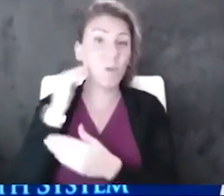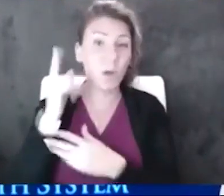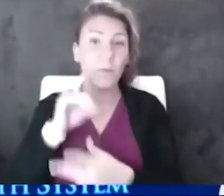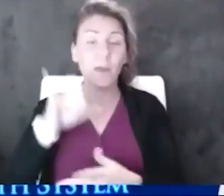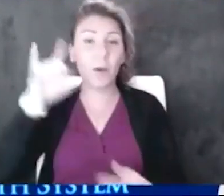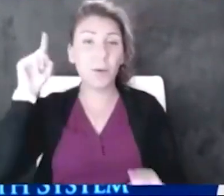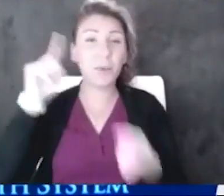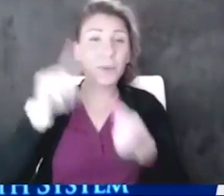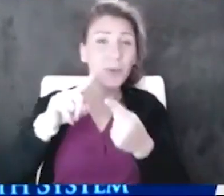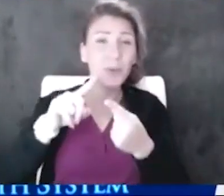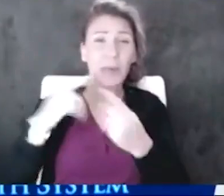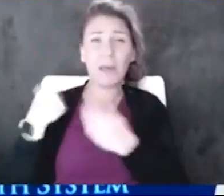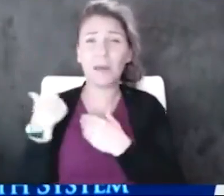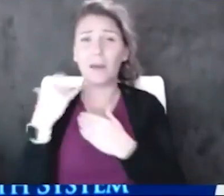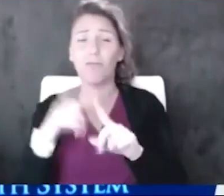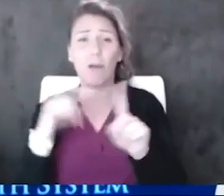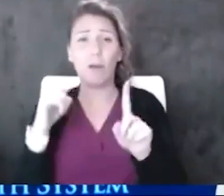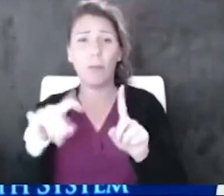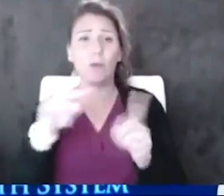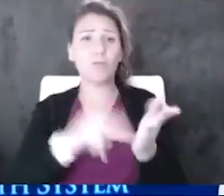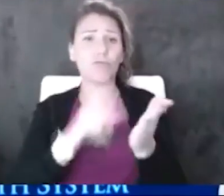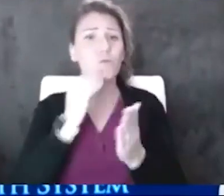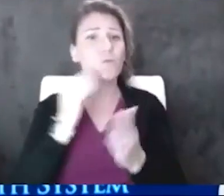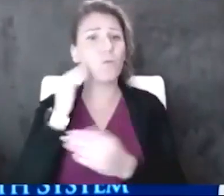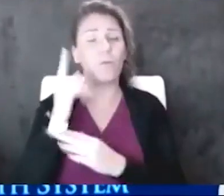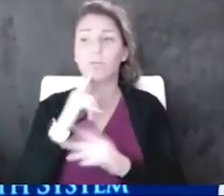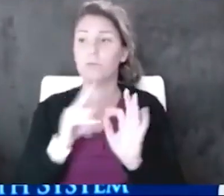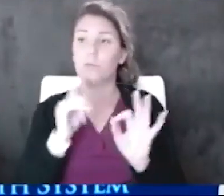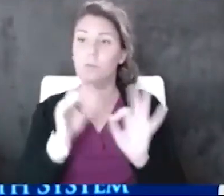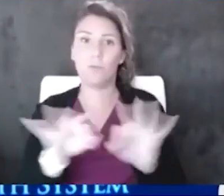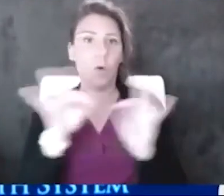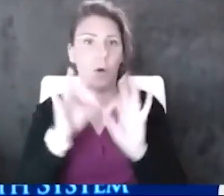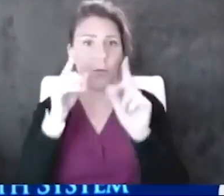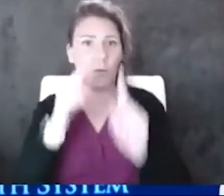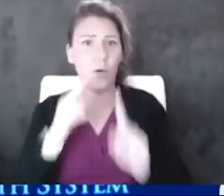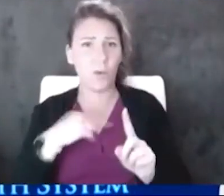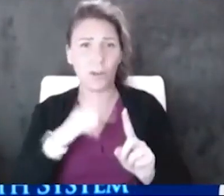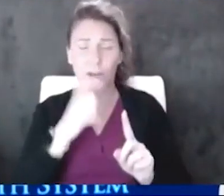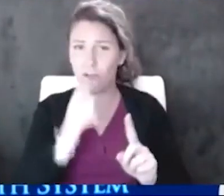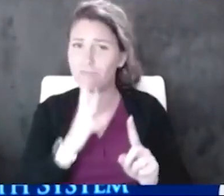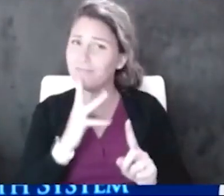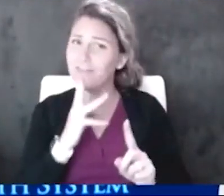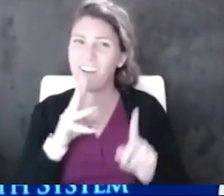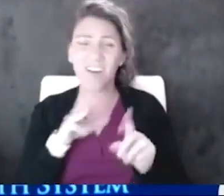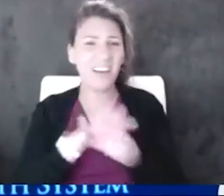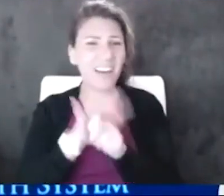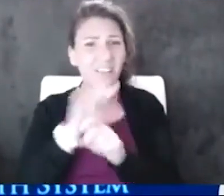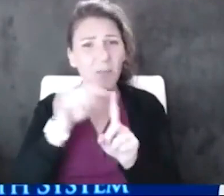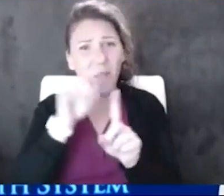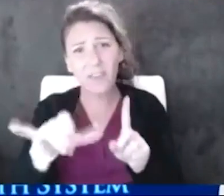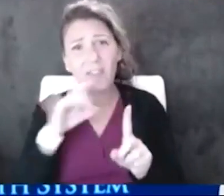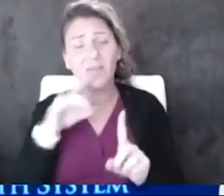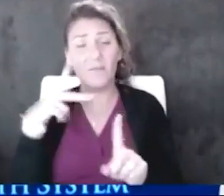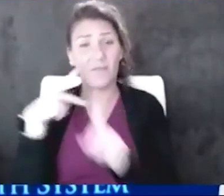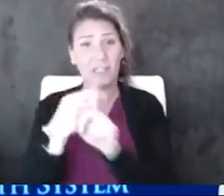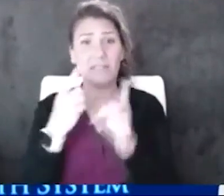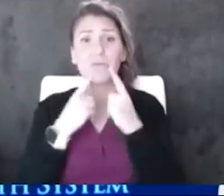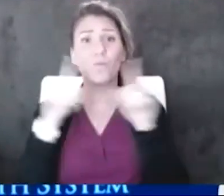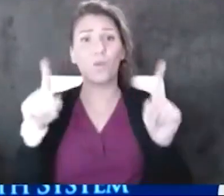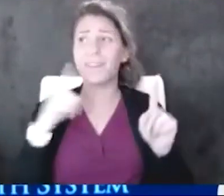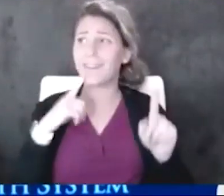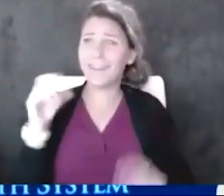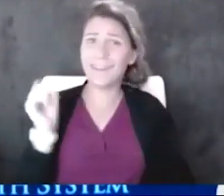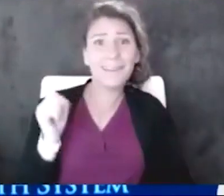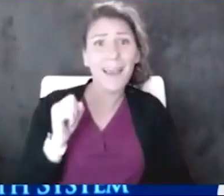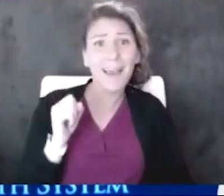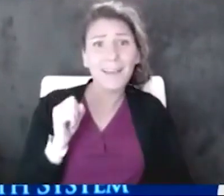people from nursing homes. And that has been a really important point. We don't talk about that enough. Does vaccination work? Well, heck yes, it works. Look at how much better we are